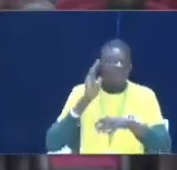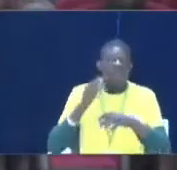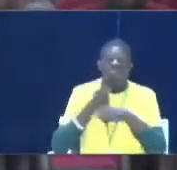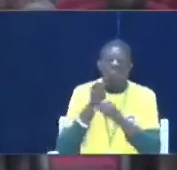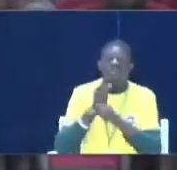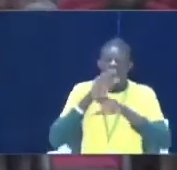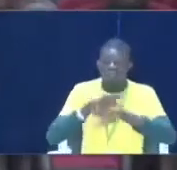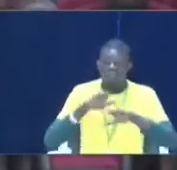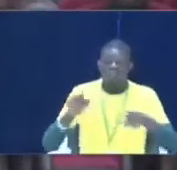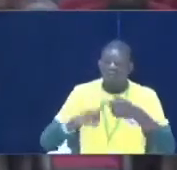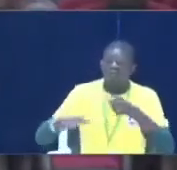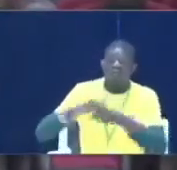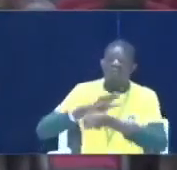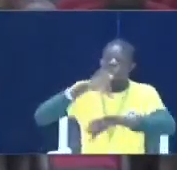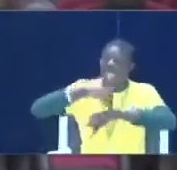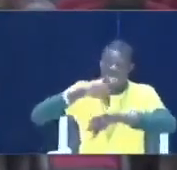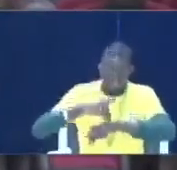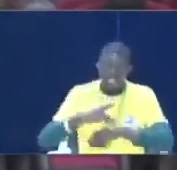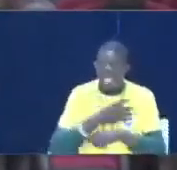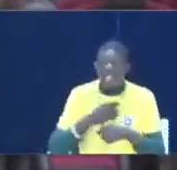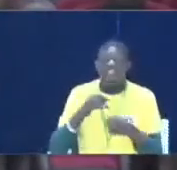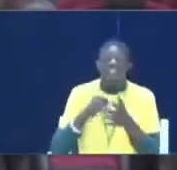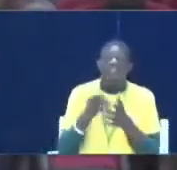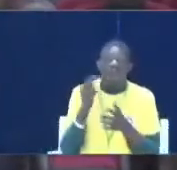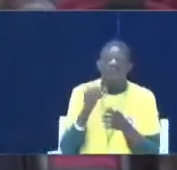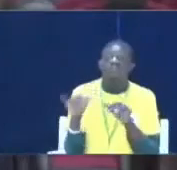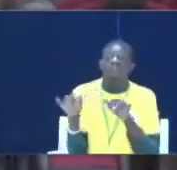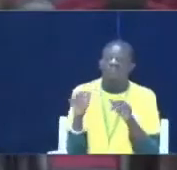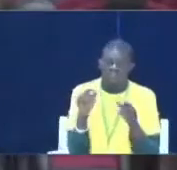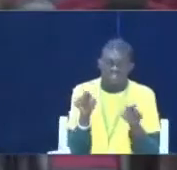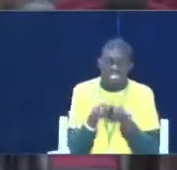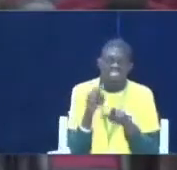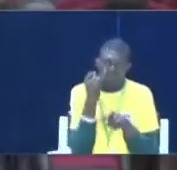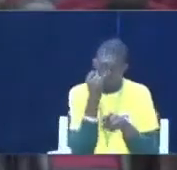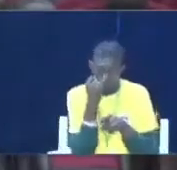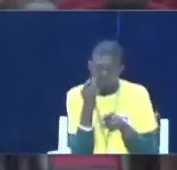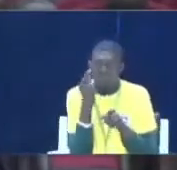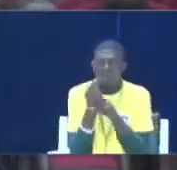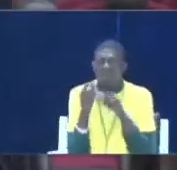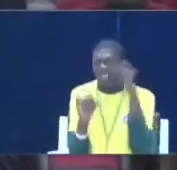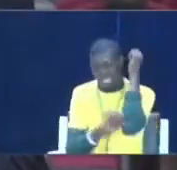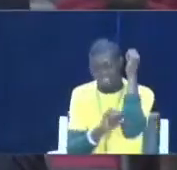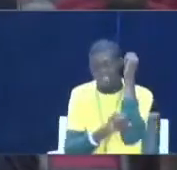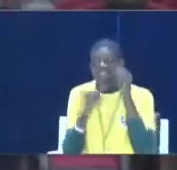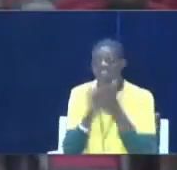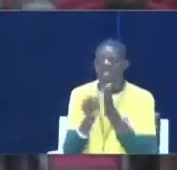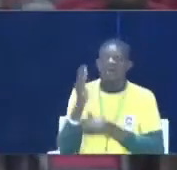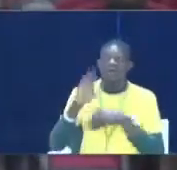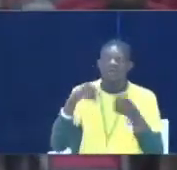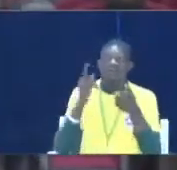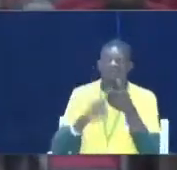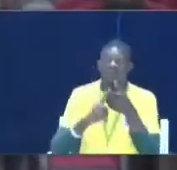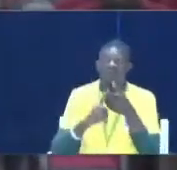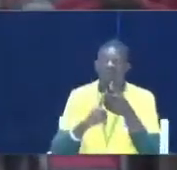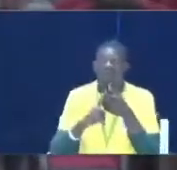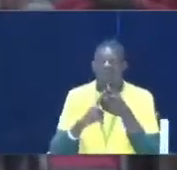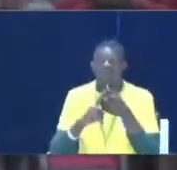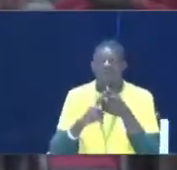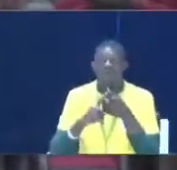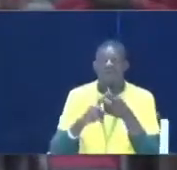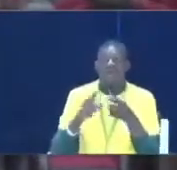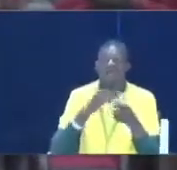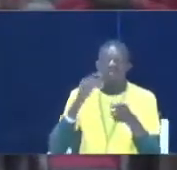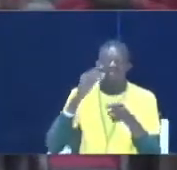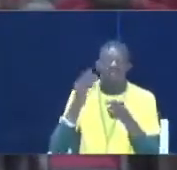seed to fill the earth. And it was looking like a joke. It was just Isaac that God gave to Abraham and the son